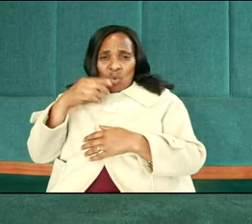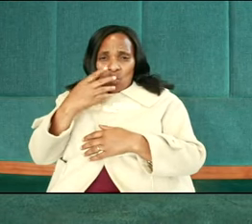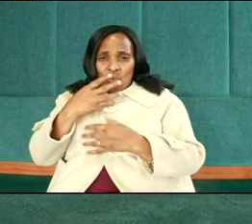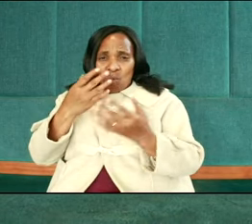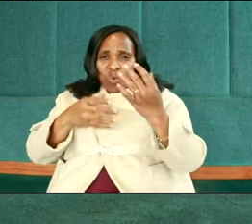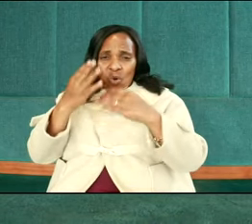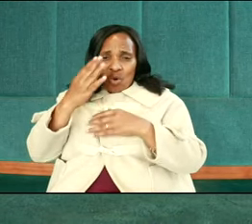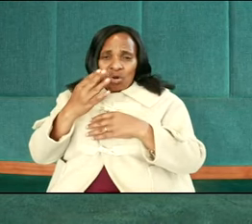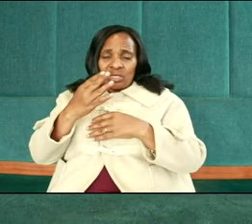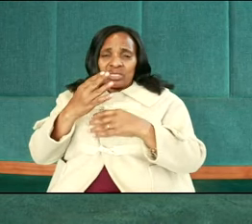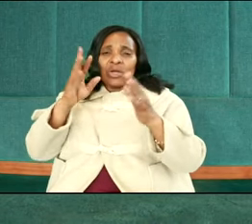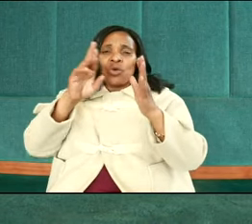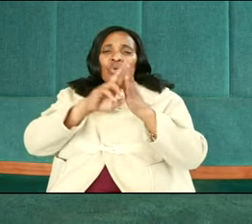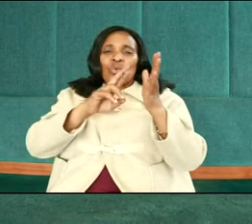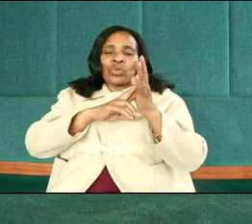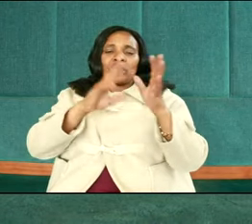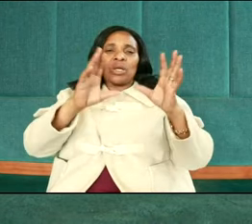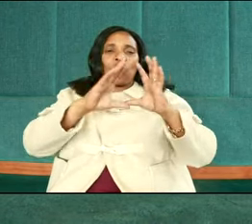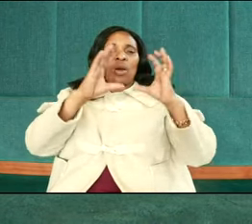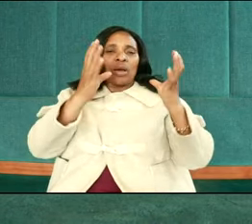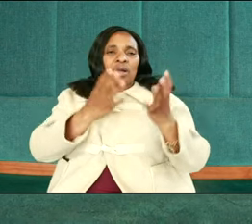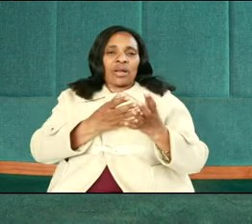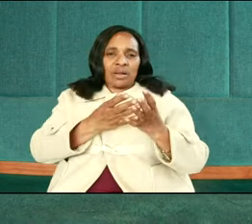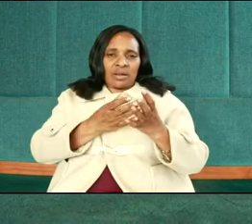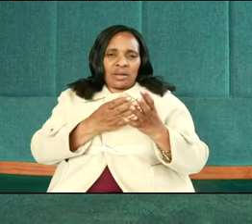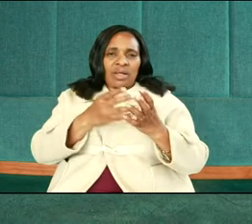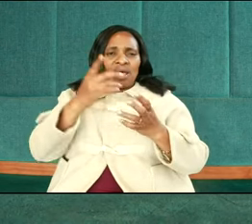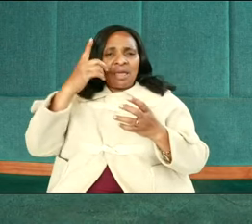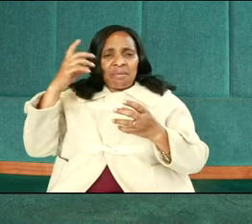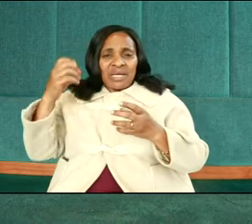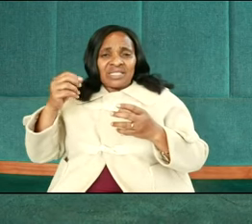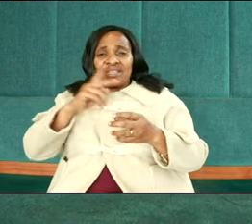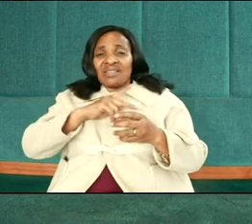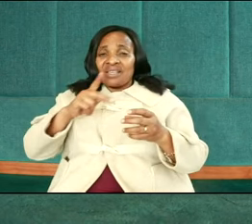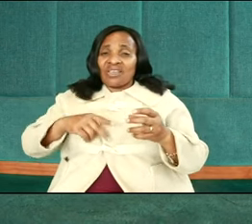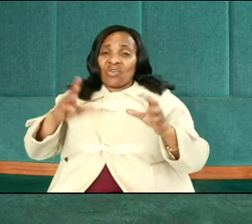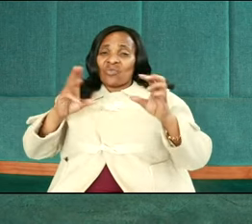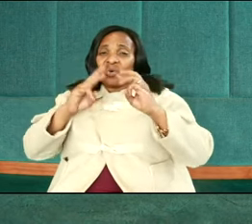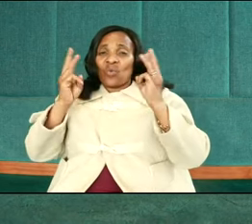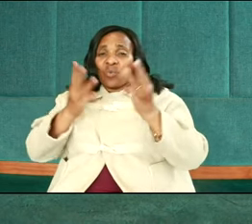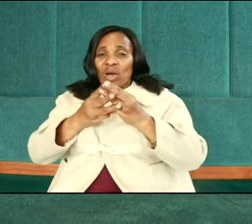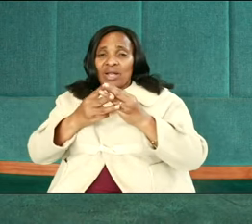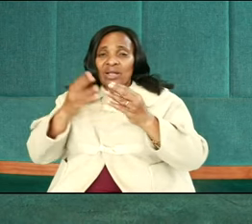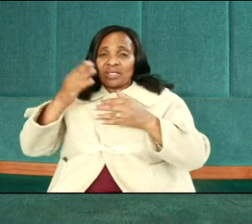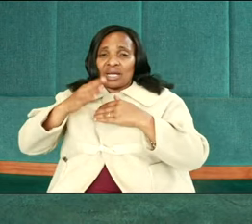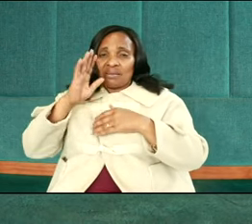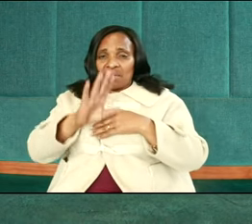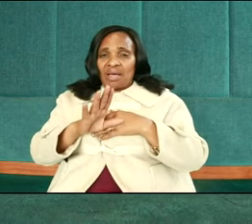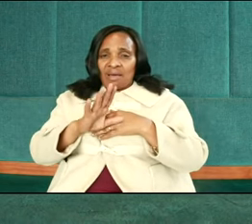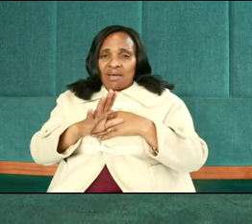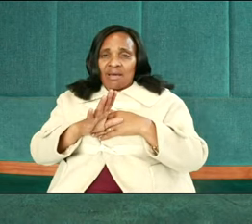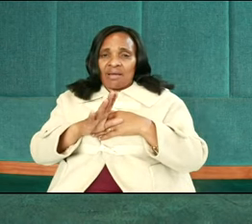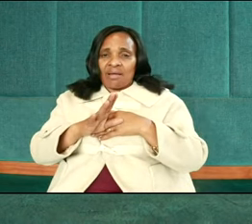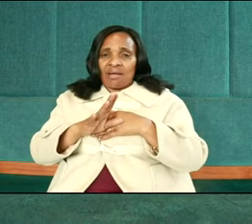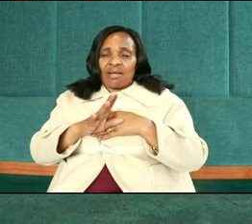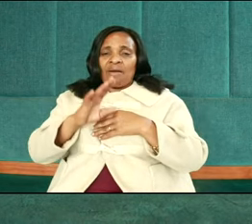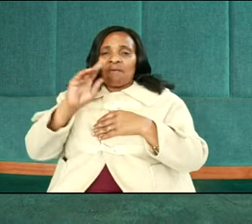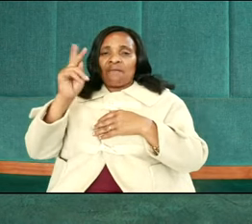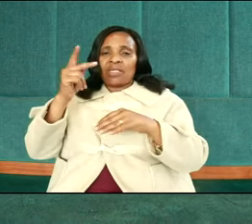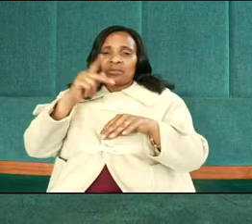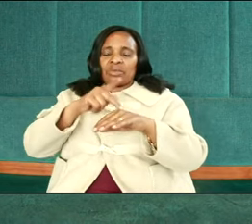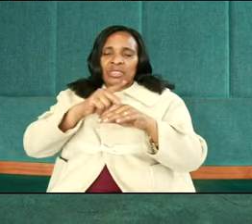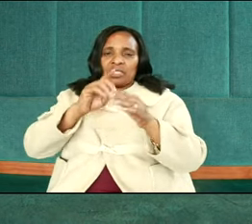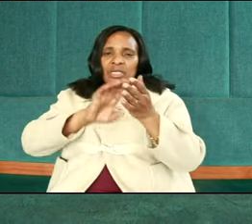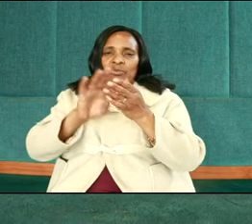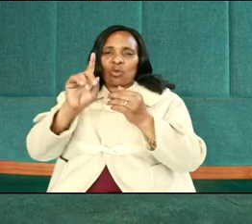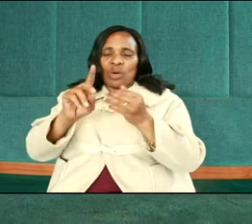know who God is? He rules the universe. Can you imagine the king of the universe is on your side? And this verse, 1 Peter 1, verse